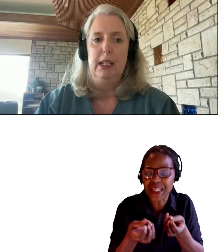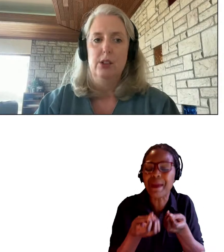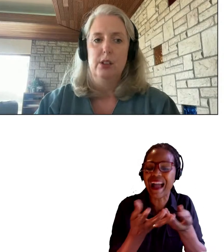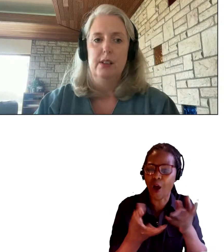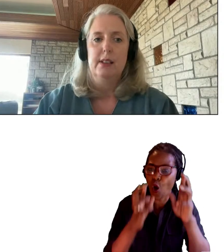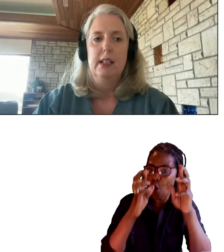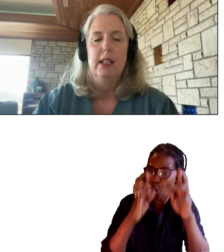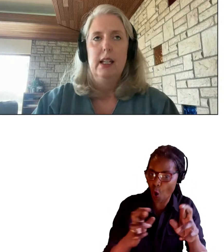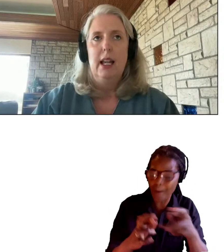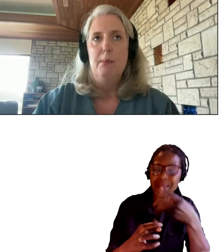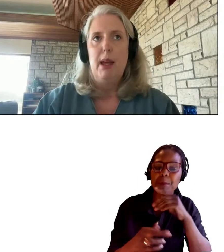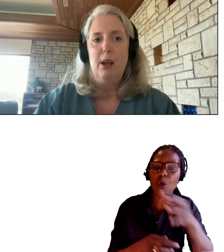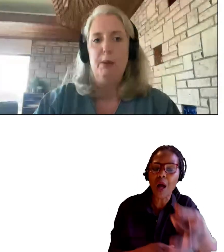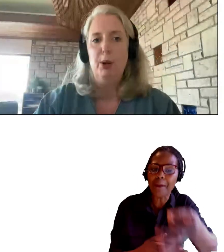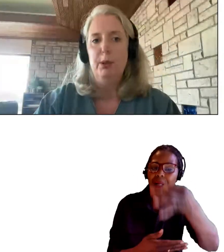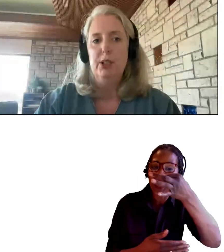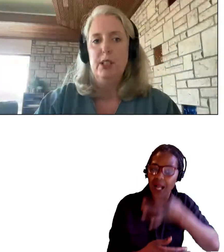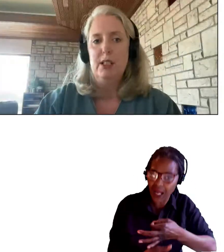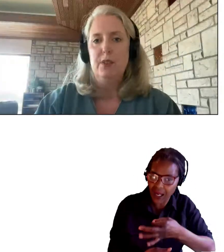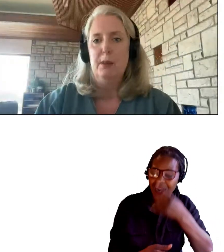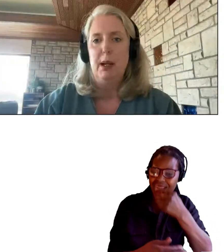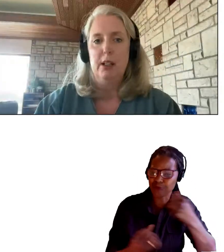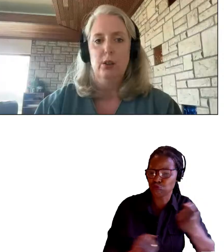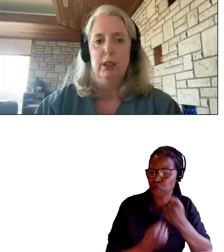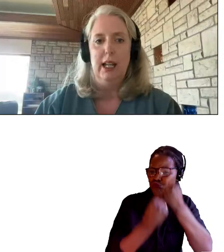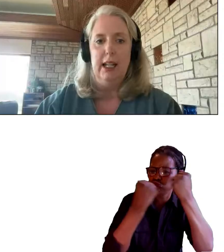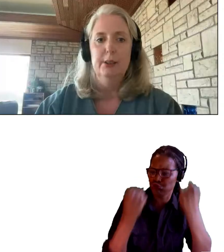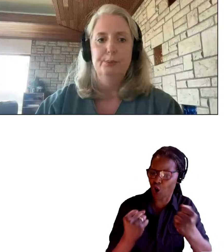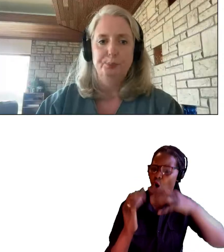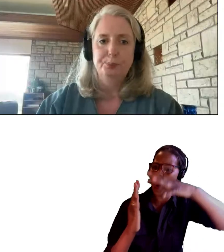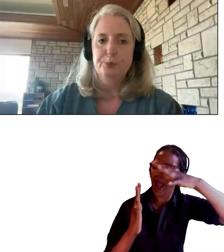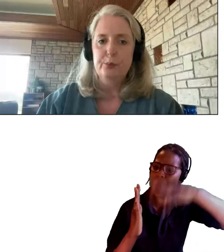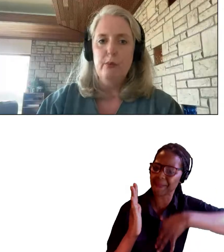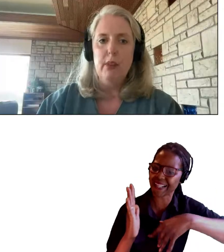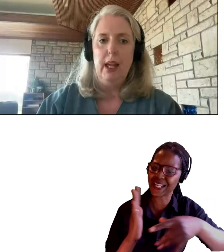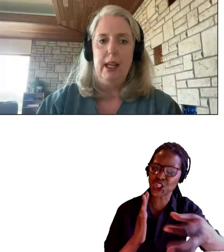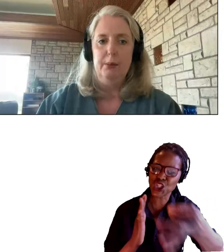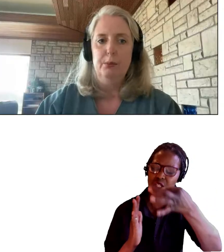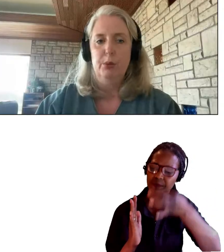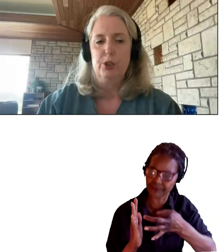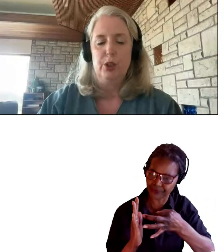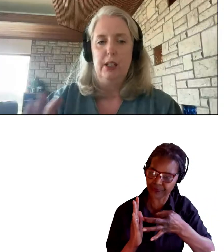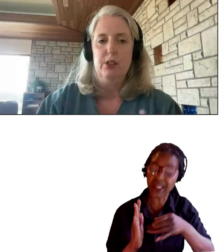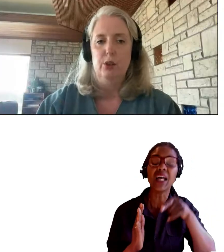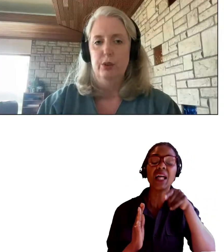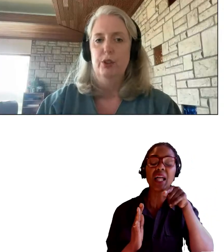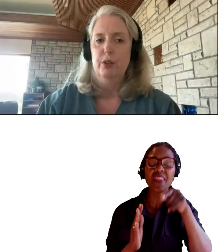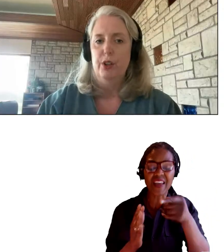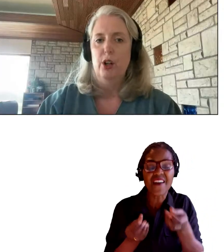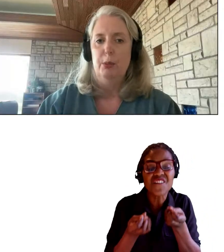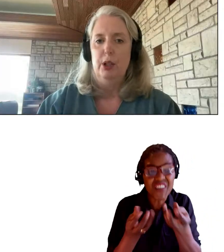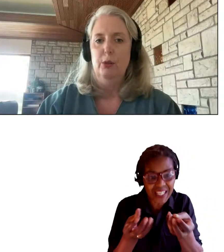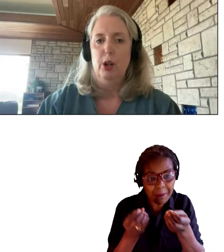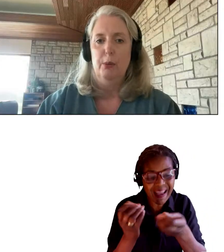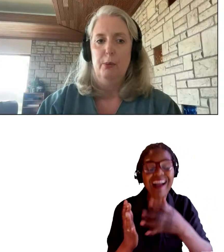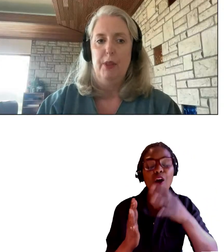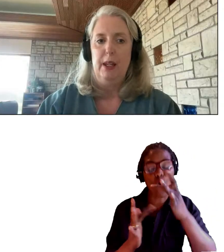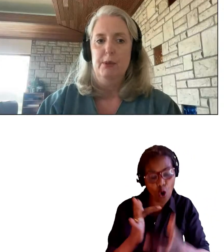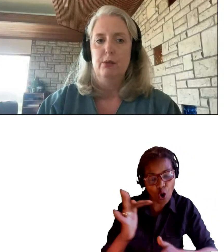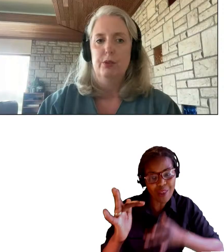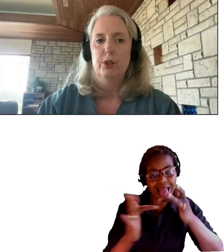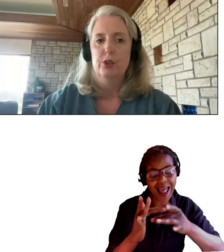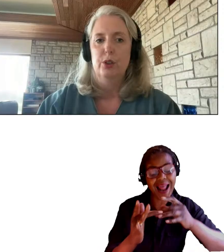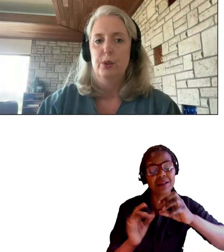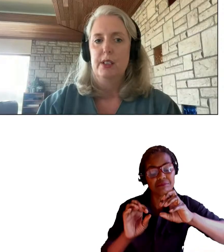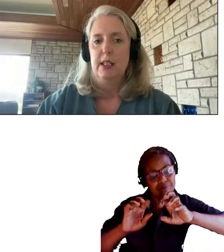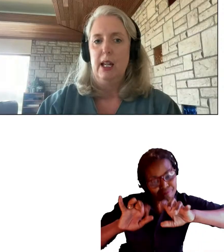strong applications. In May, we published this feedback online, which sort of gives an overview of the common and uncommon